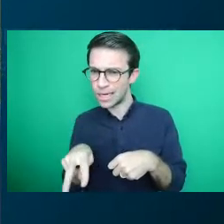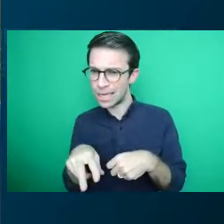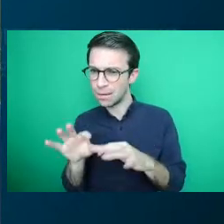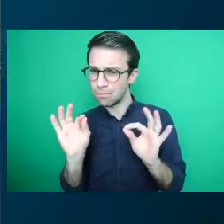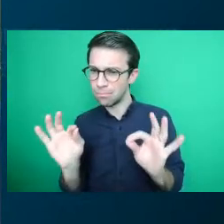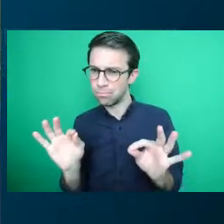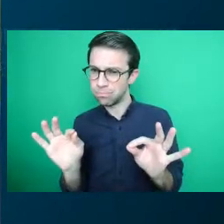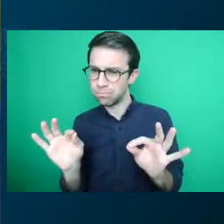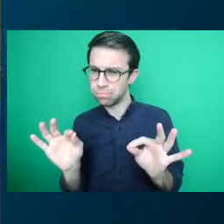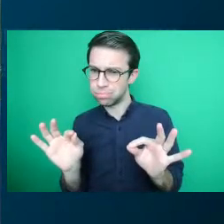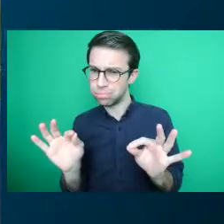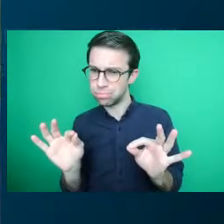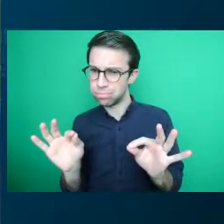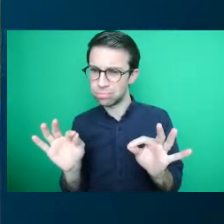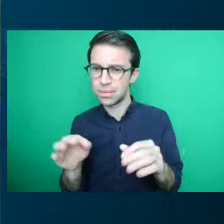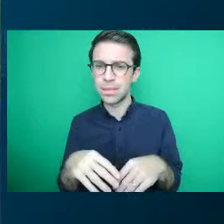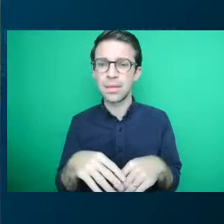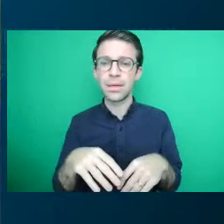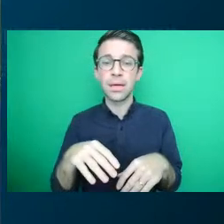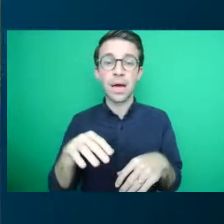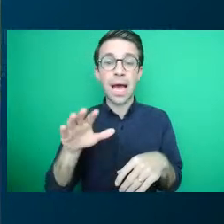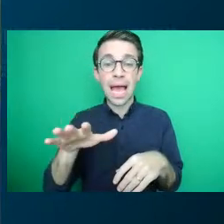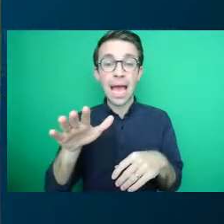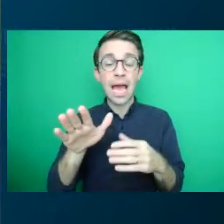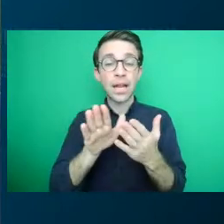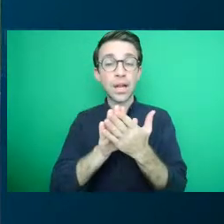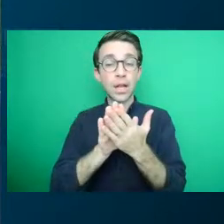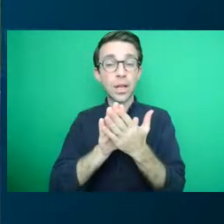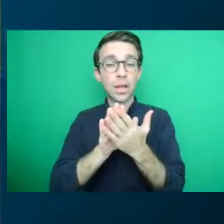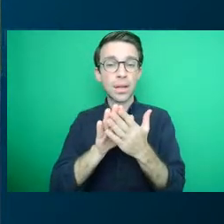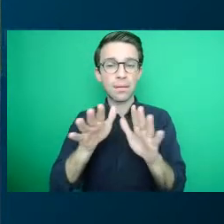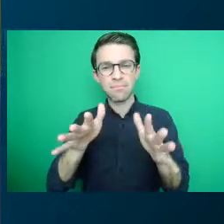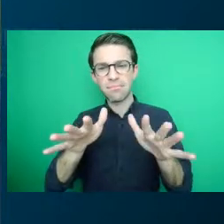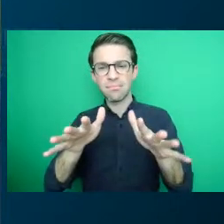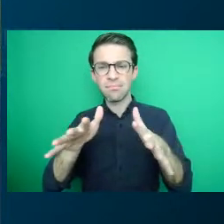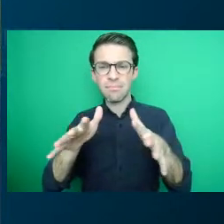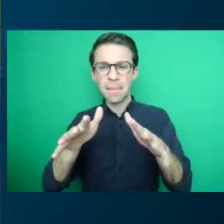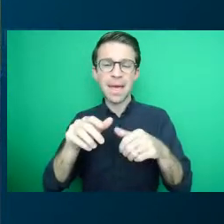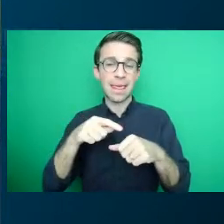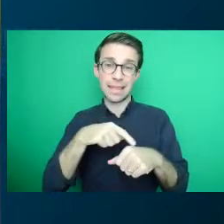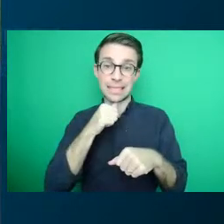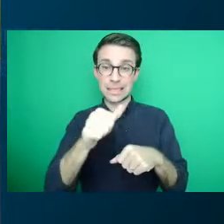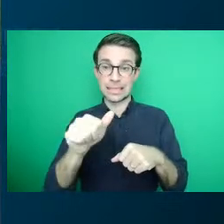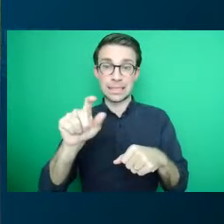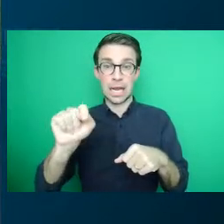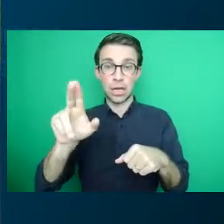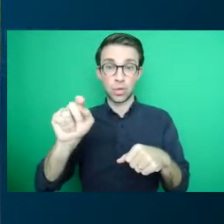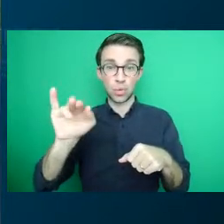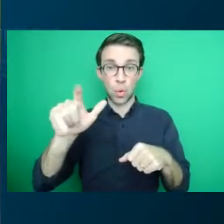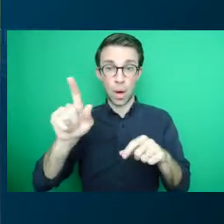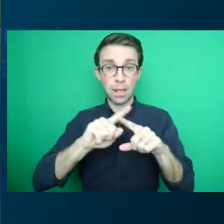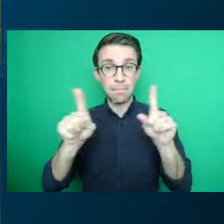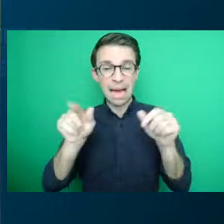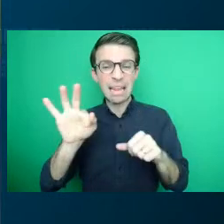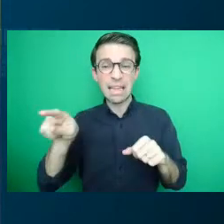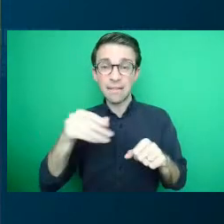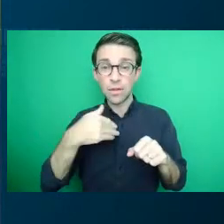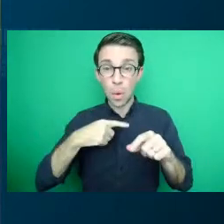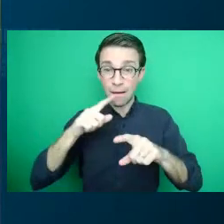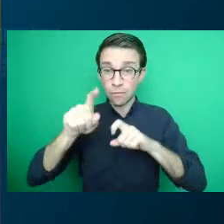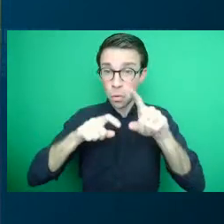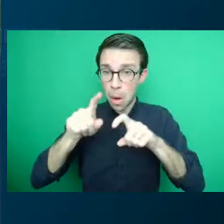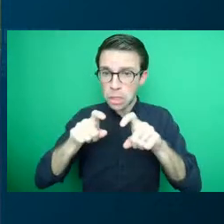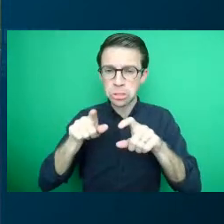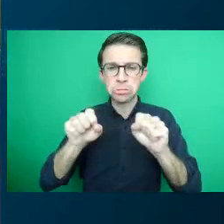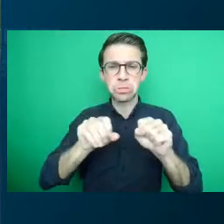and that is how we will do this. Also, over the course of the, it's not really a tutorial. I'm just going to be launching a rocket. If you have questions for me, you can put them in chat